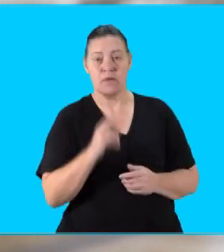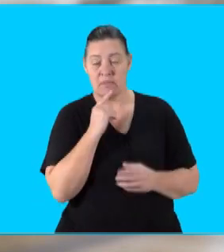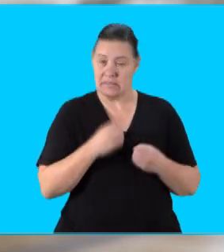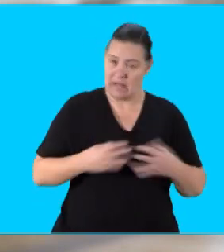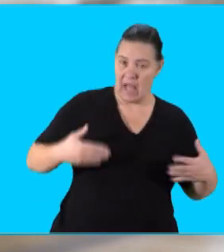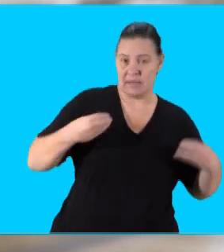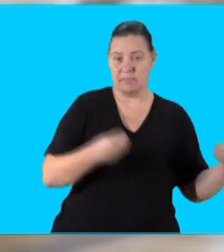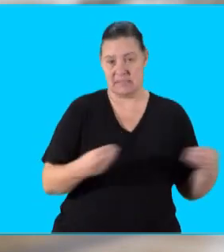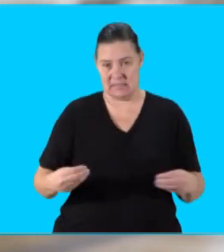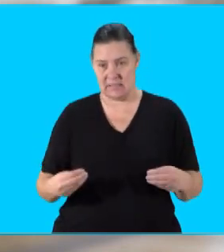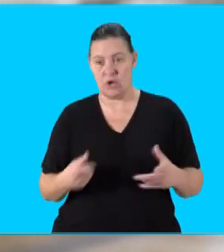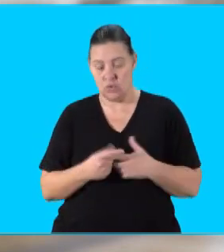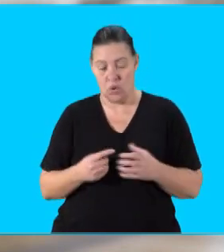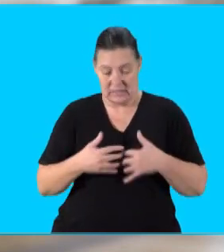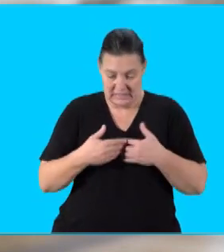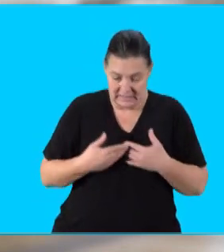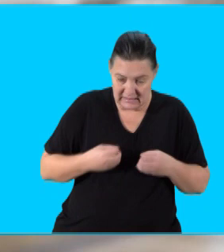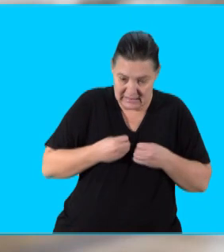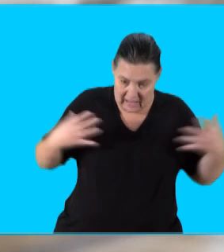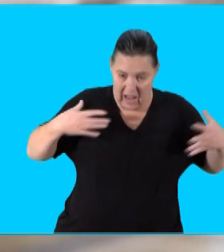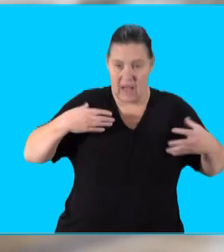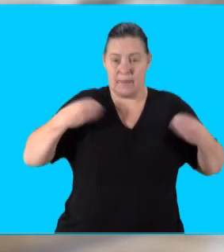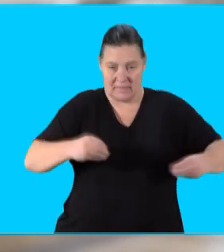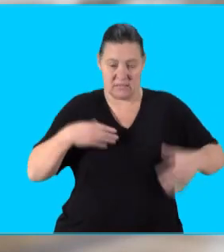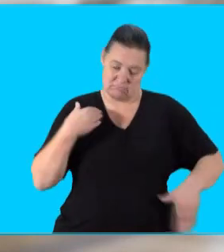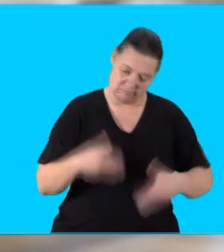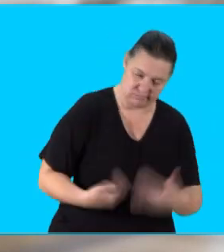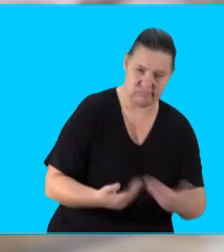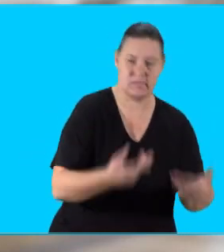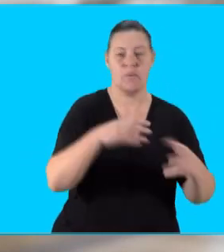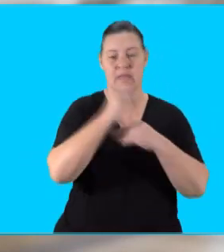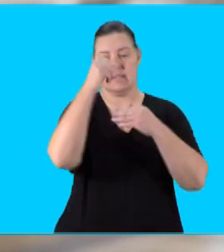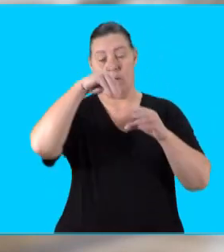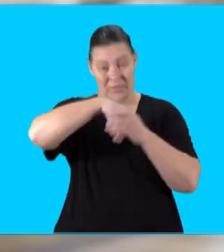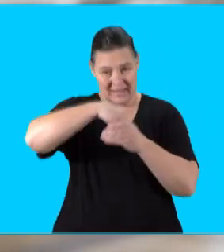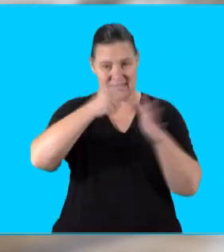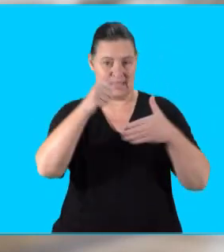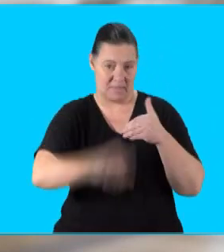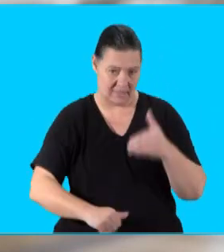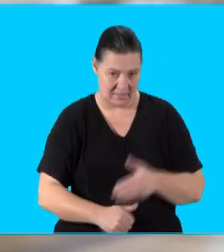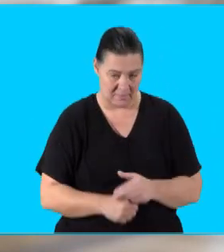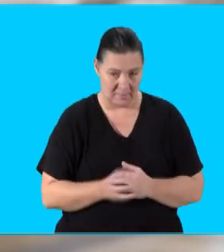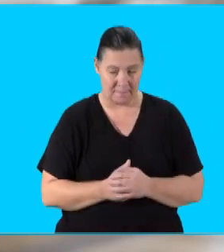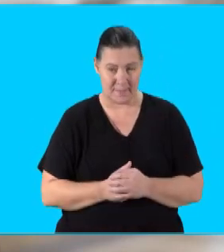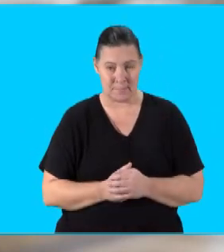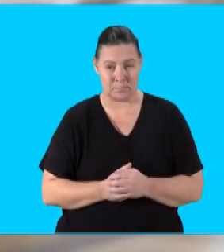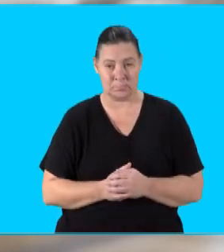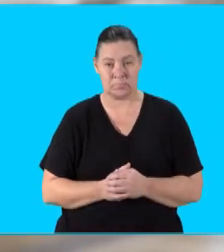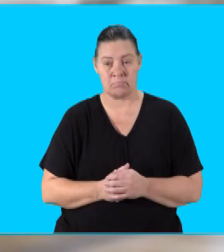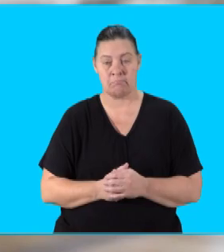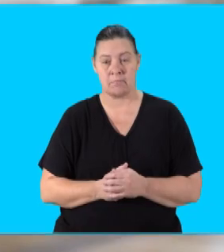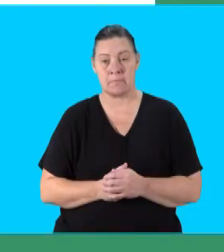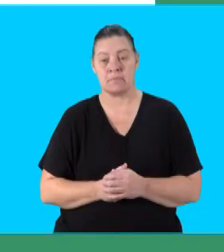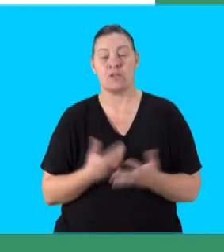business within the 6 months that we are given for the reservation of a name. Let's continue. Now we look at the Memorandum